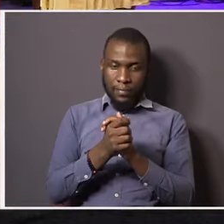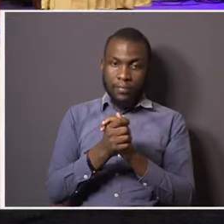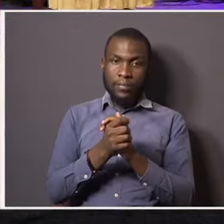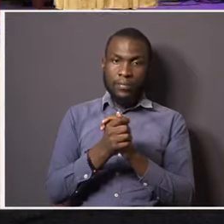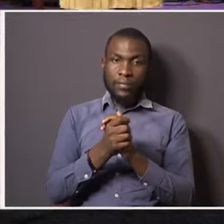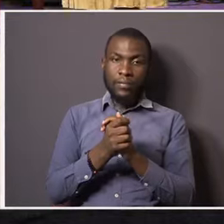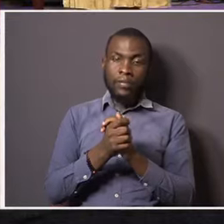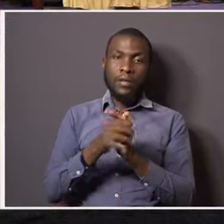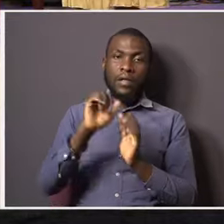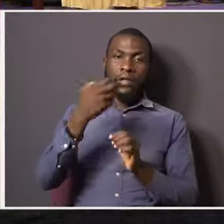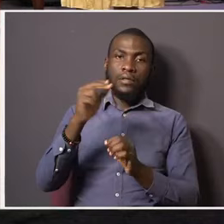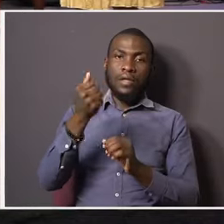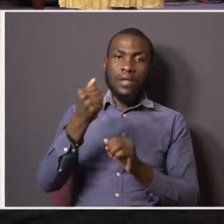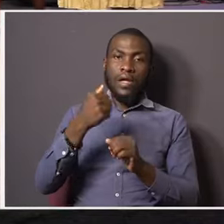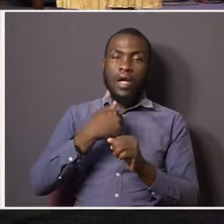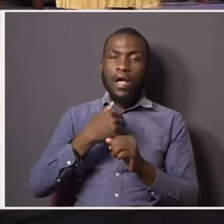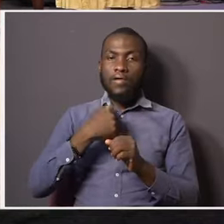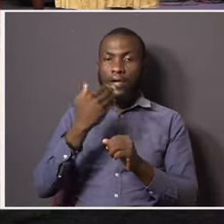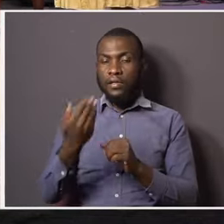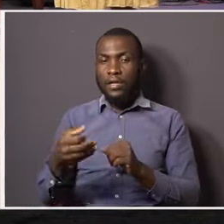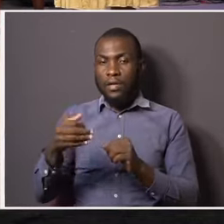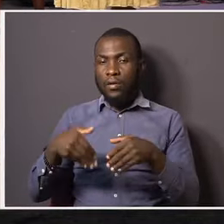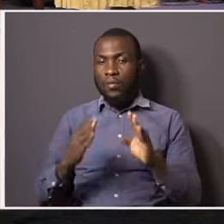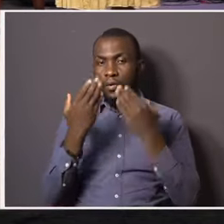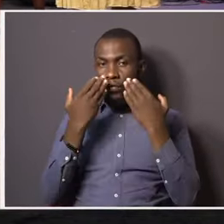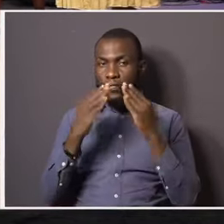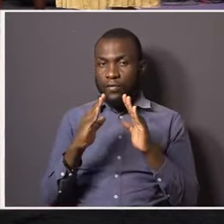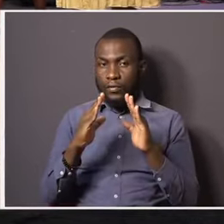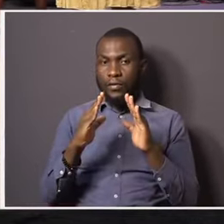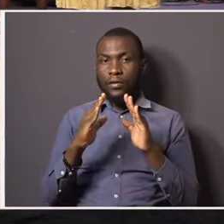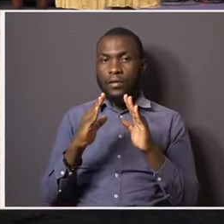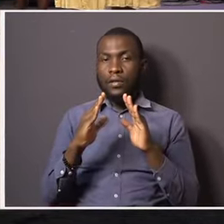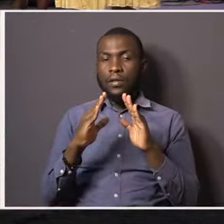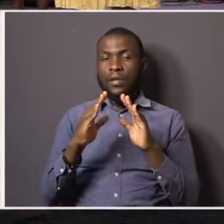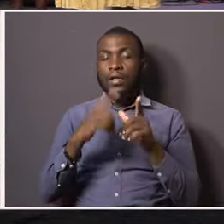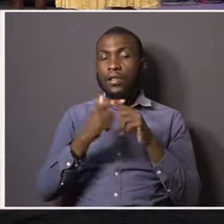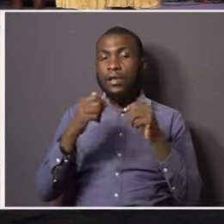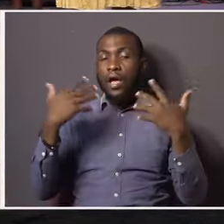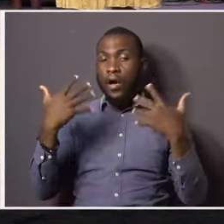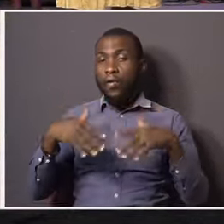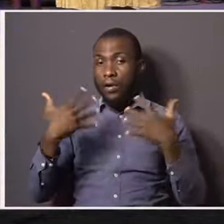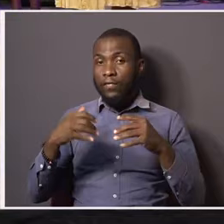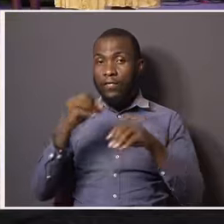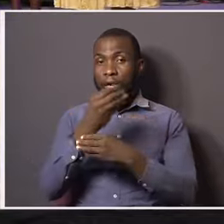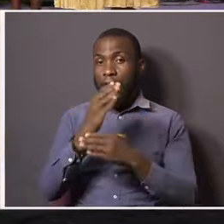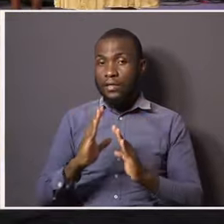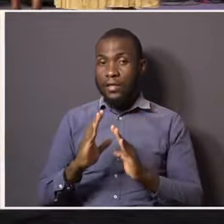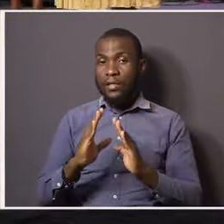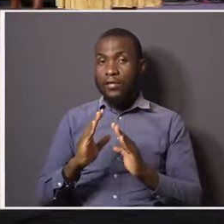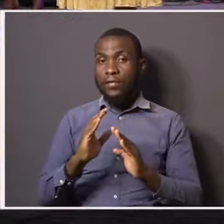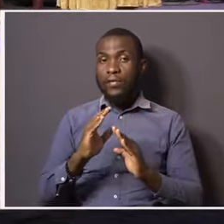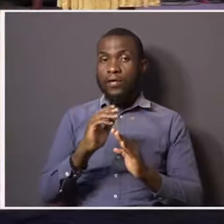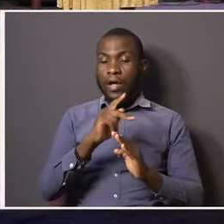Isaiah 9 verse 6 says that a son has been born. And he has been given as a wonderful counselor,